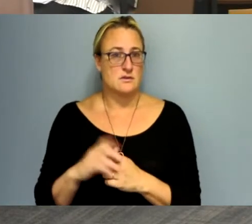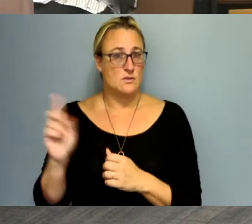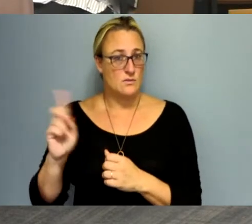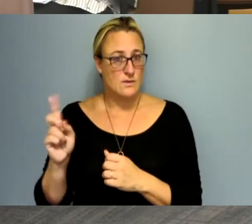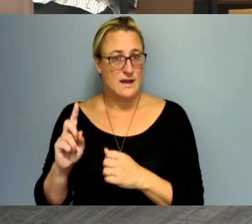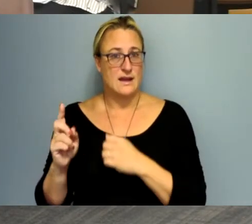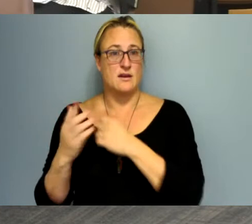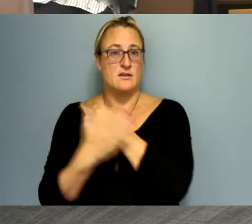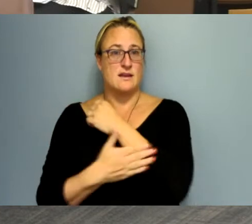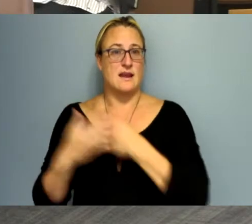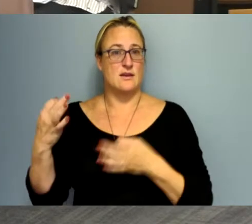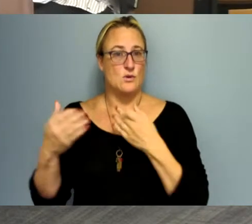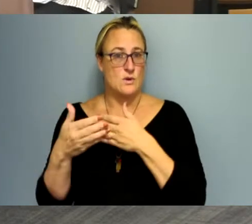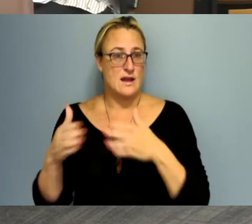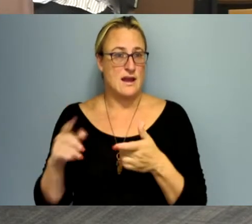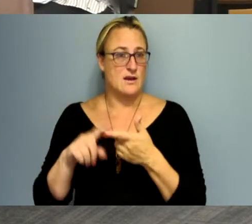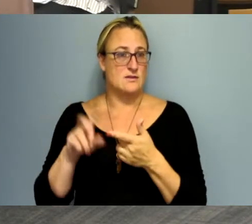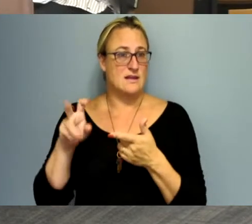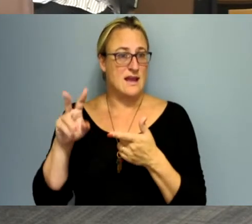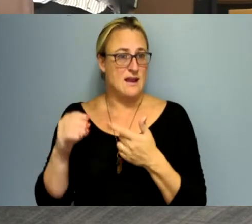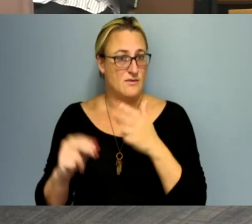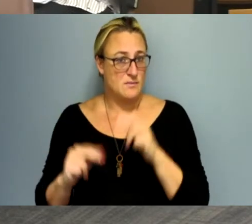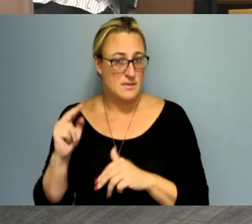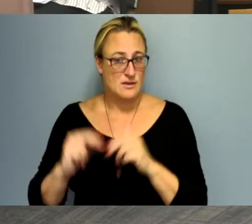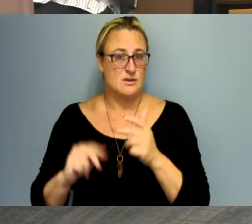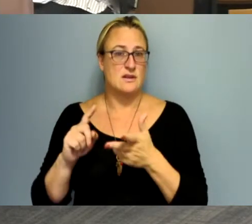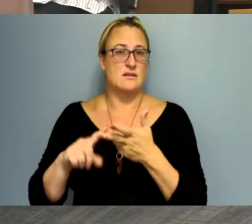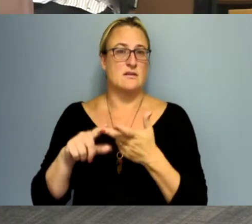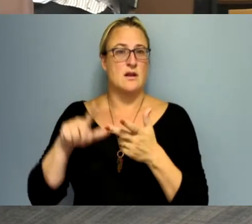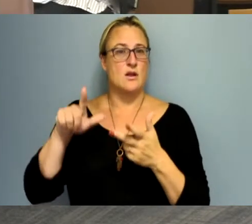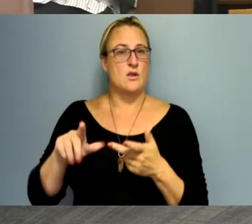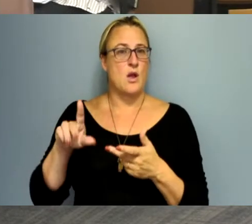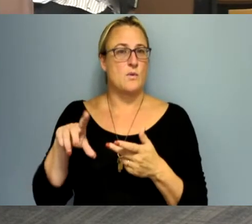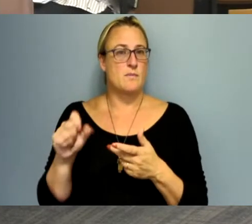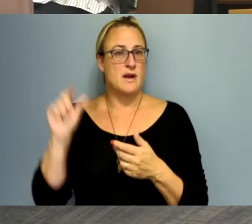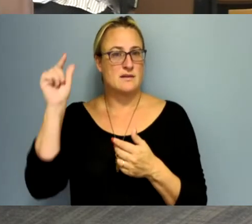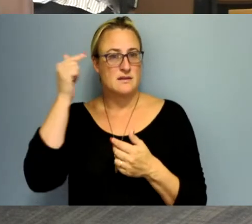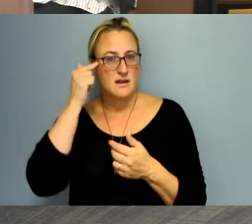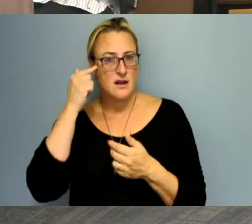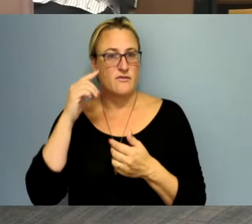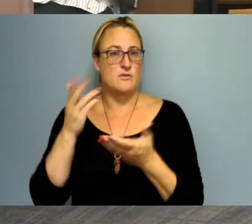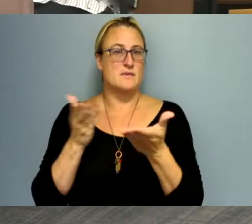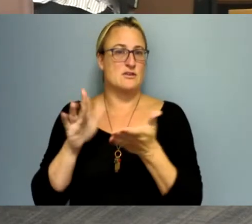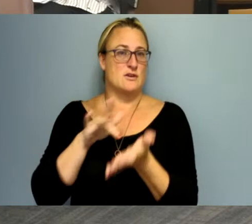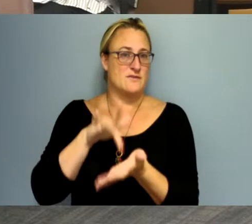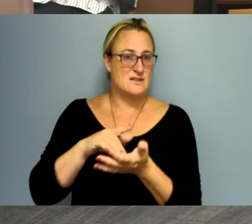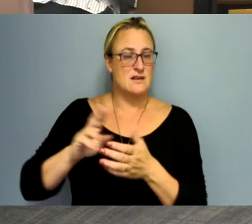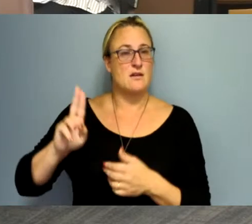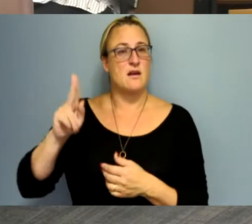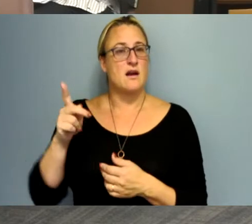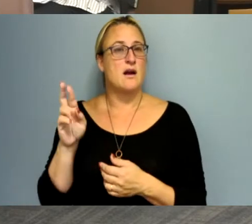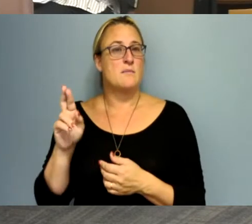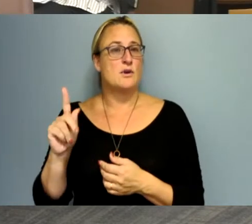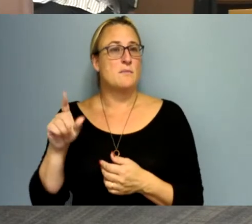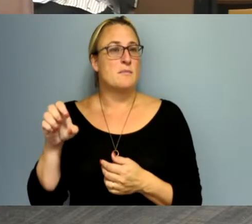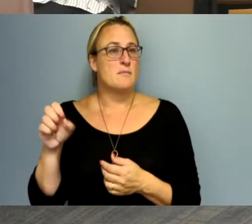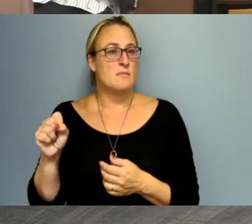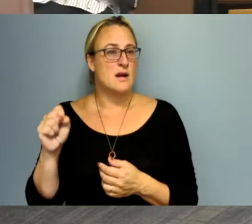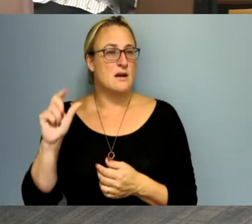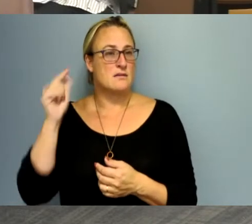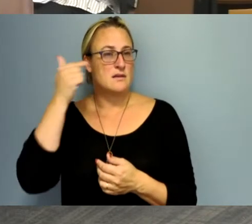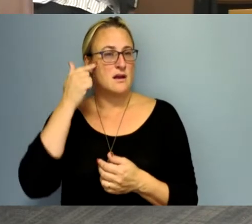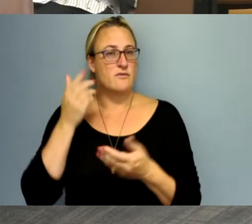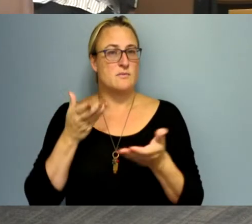the admin building, as well as our Lower Bucks Government Service Center and Upper Bucks Government Service Center. They follow the